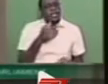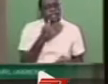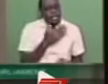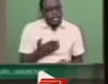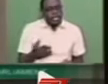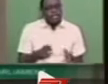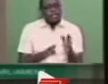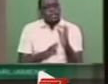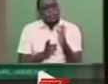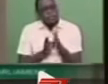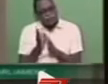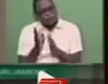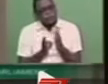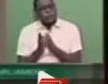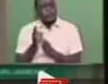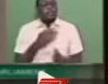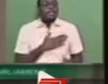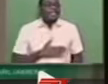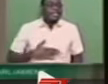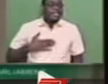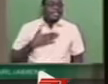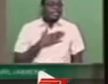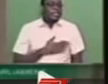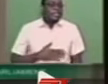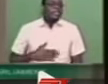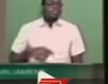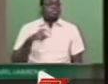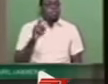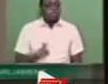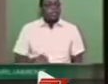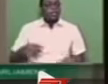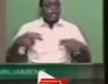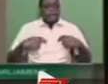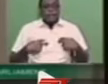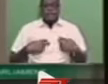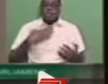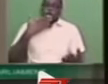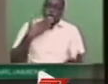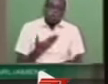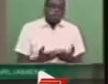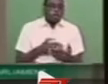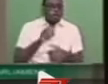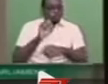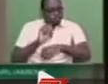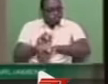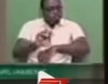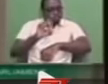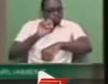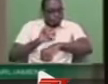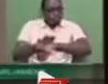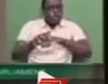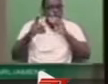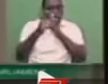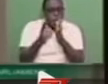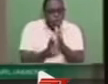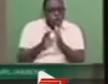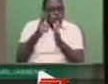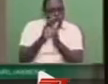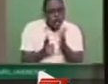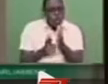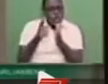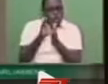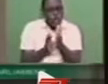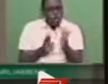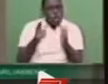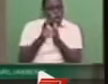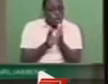very transparent and legal guidelines and frameworks agreed upon by all parties. Otherwise, we could potentially